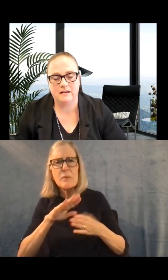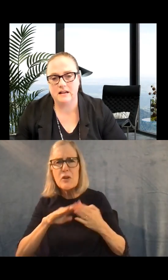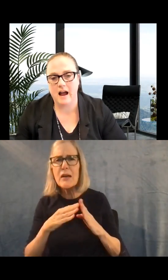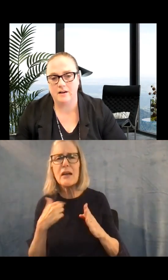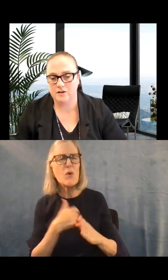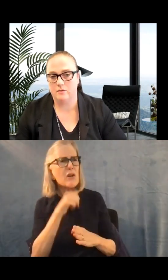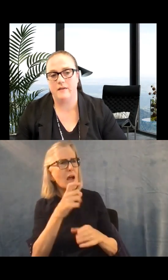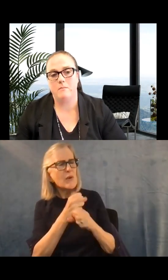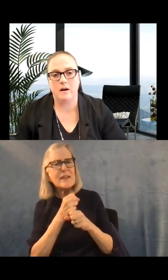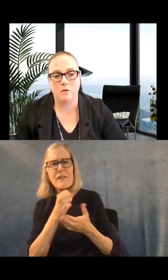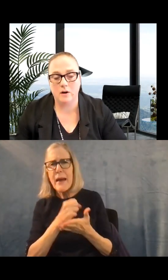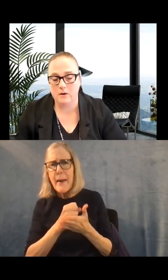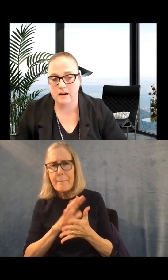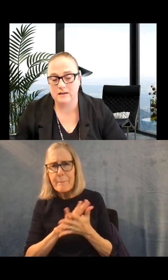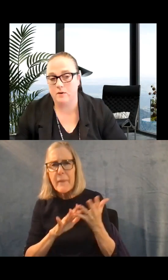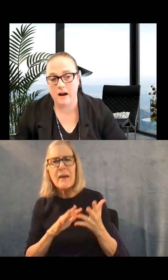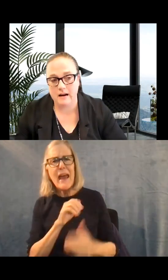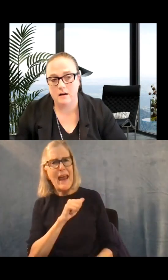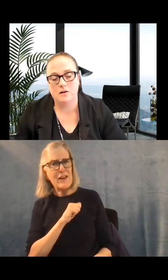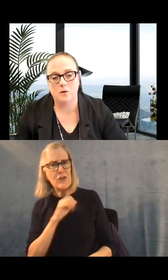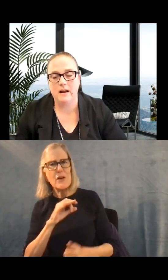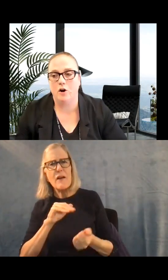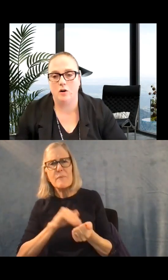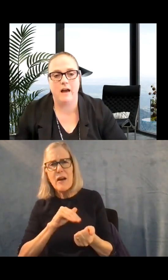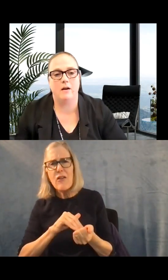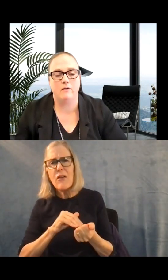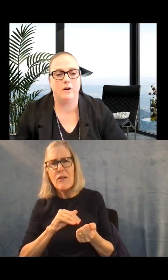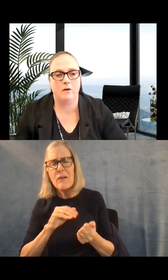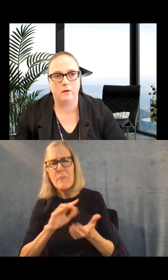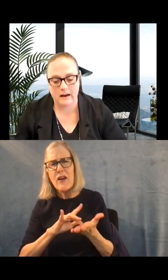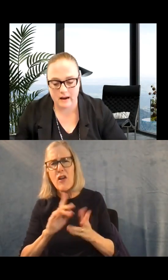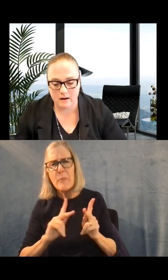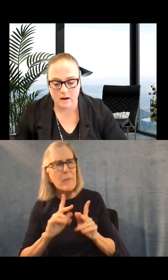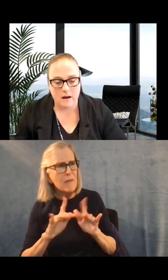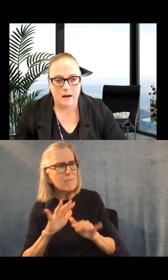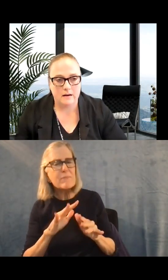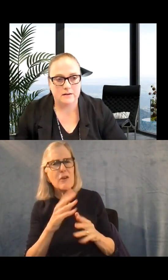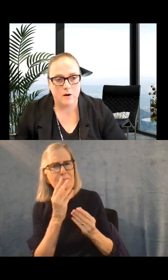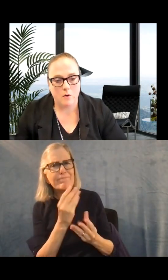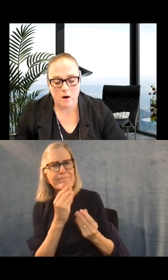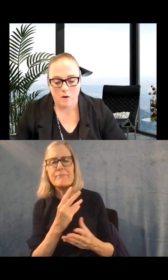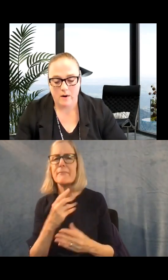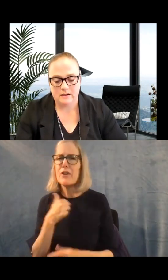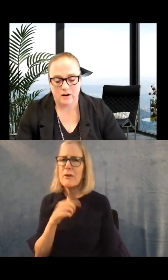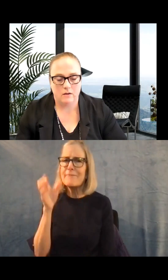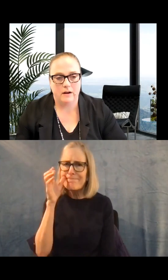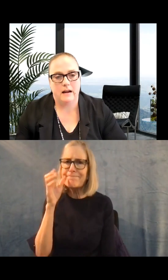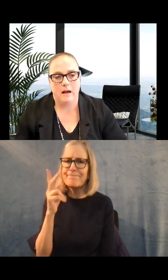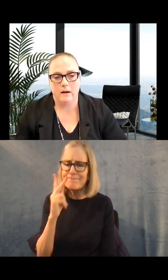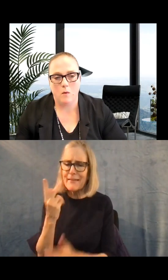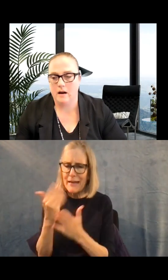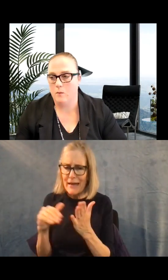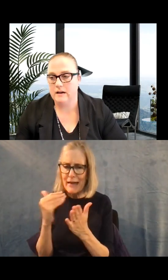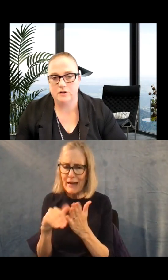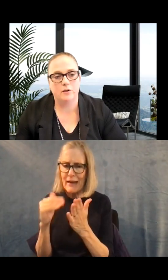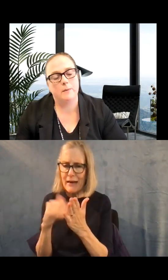And this is the attitude that the medical community is providing. So we heard that over and over again. And so we started looking